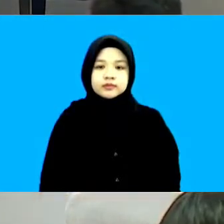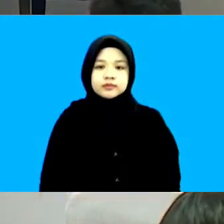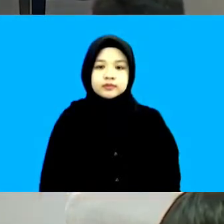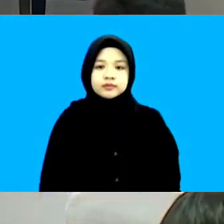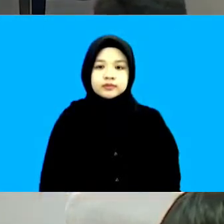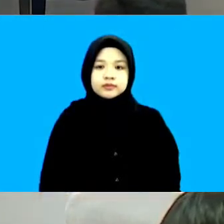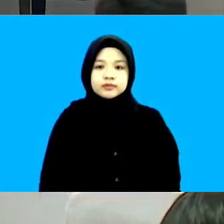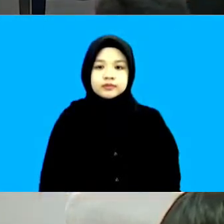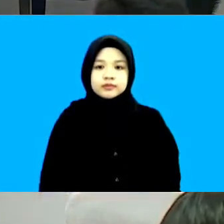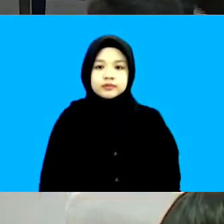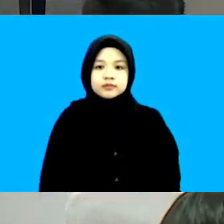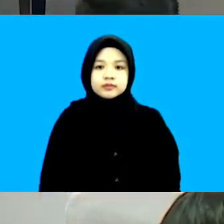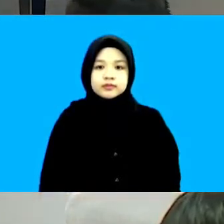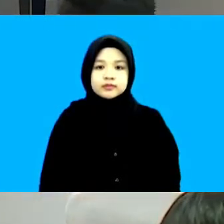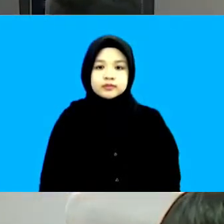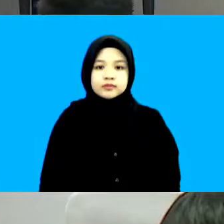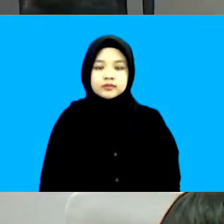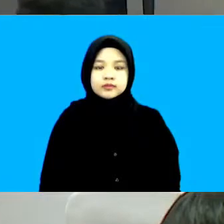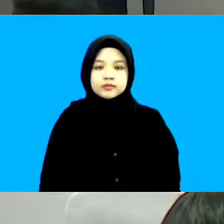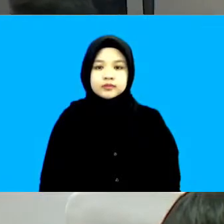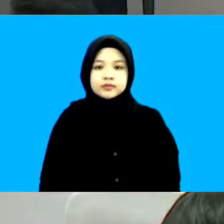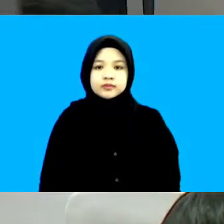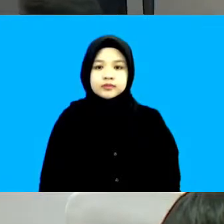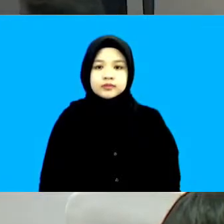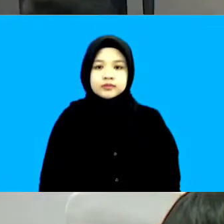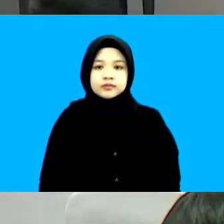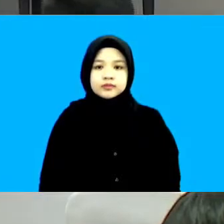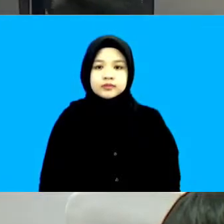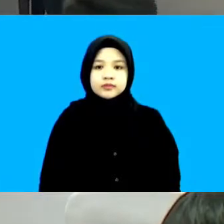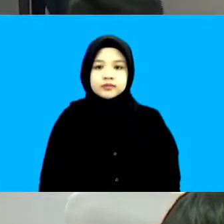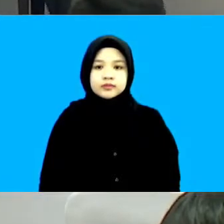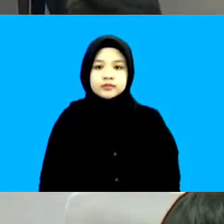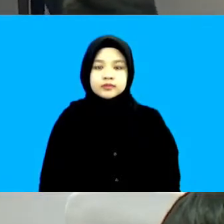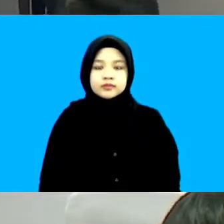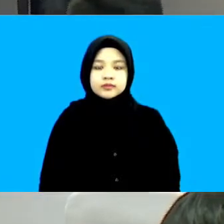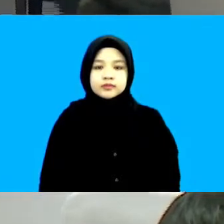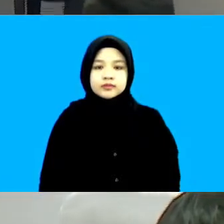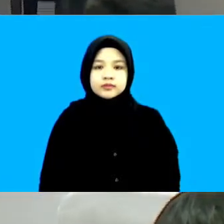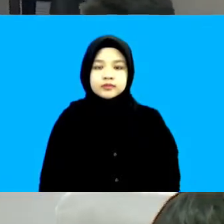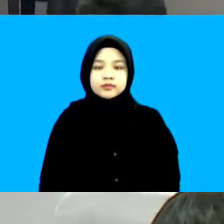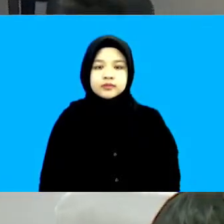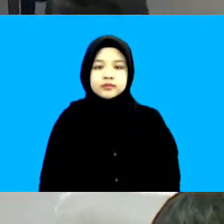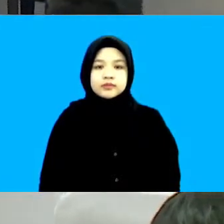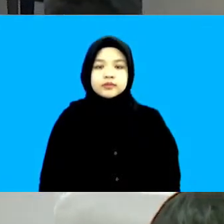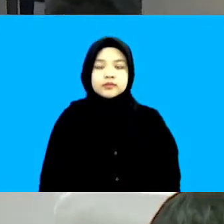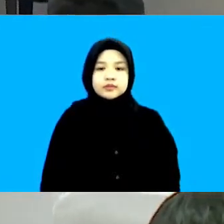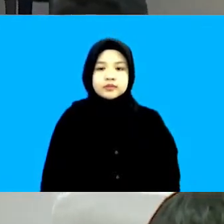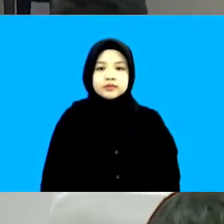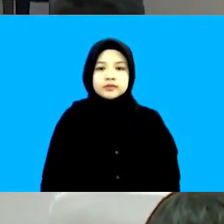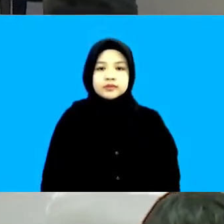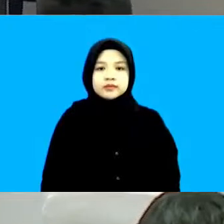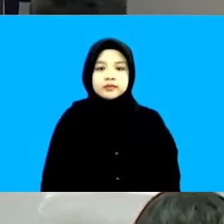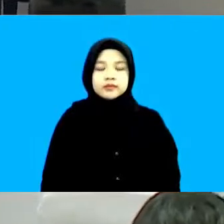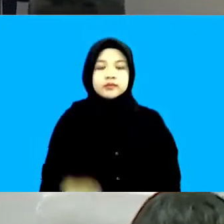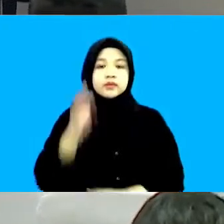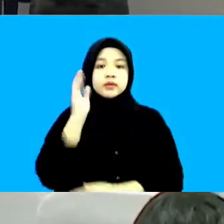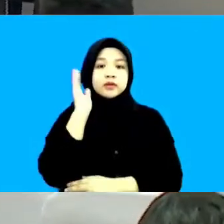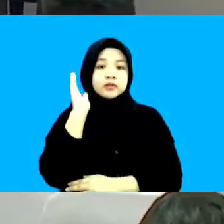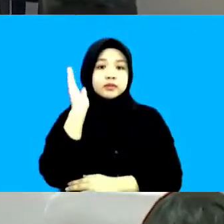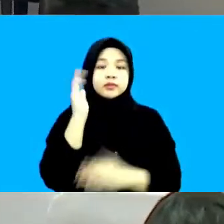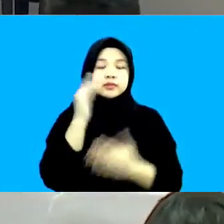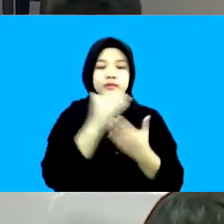also initiated the FGT index measurement, which is also the basis for